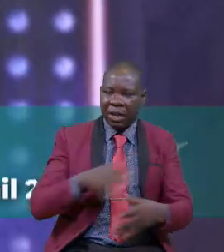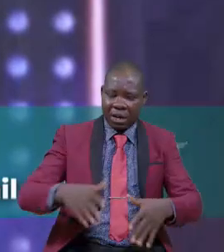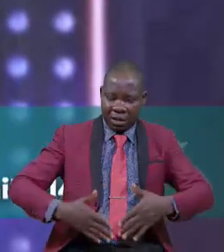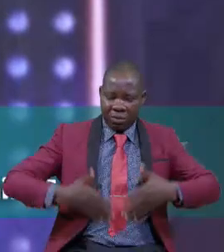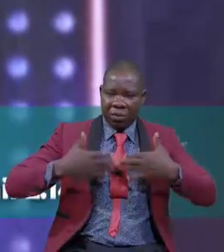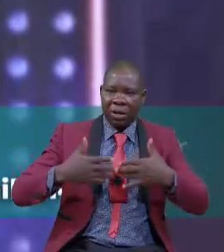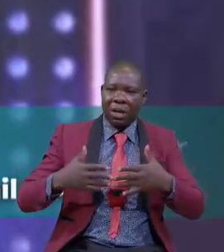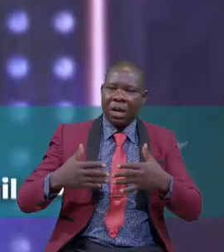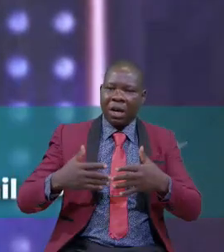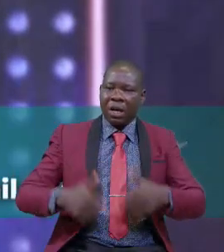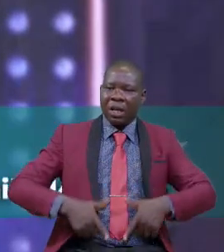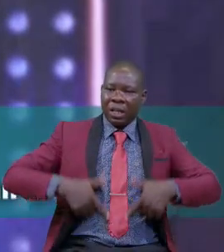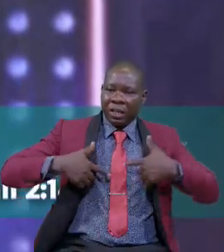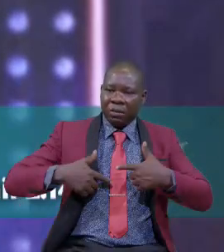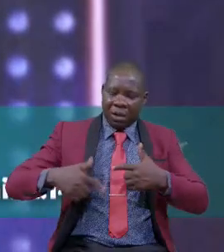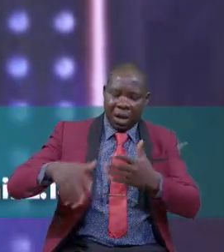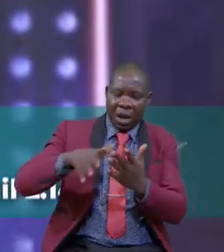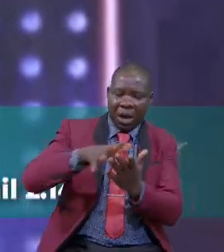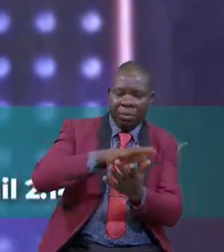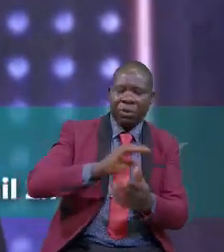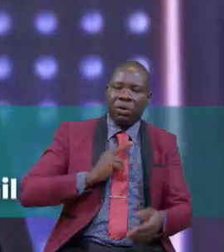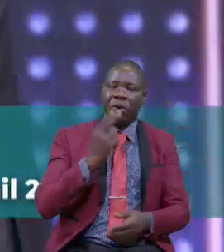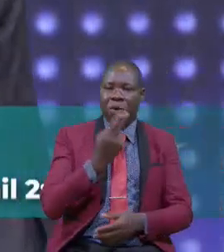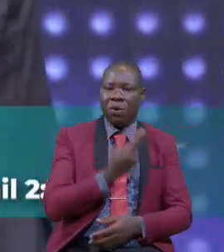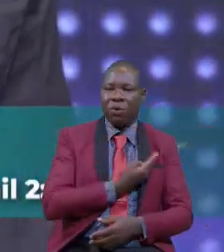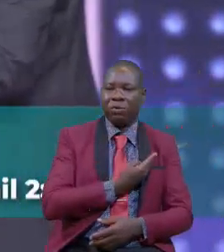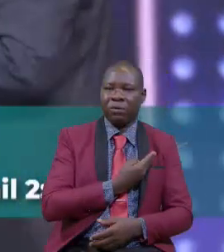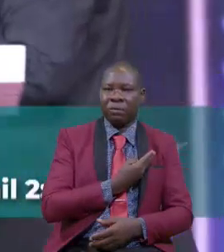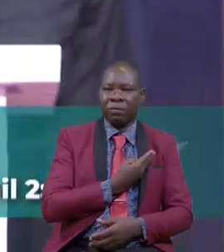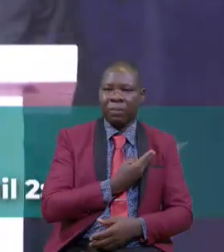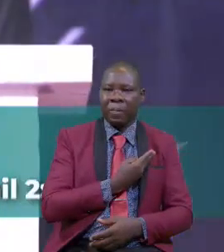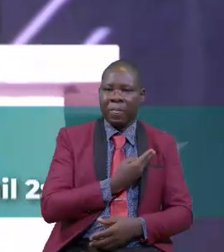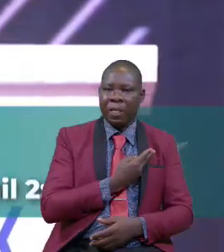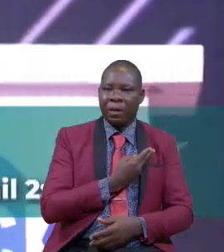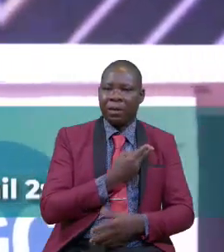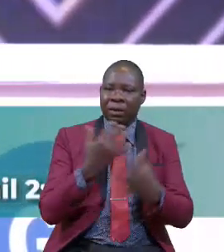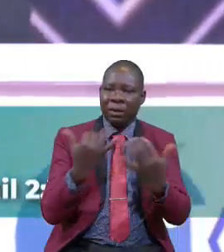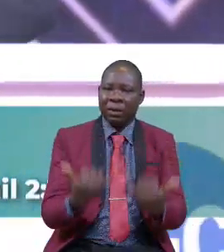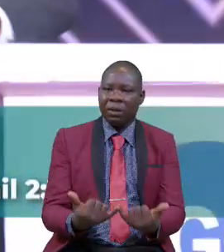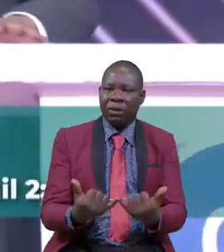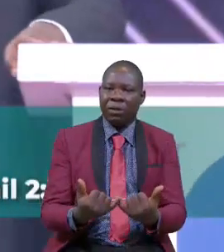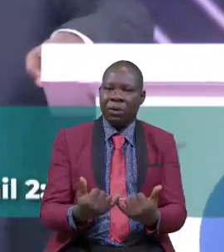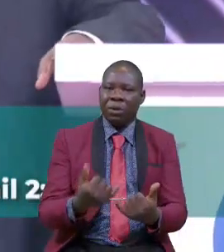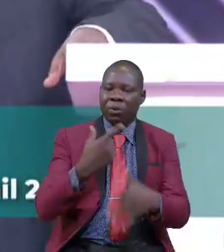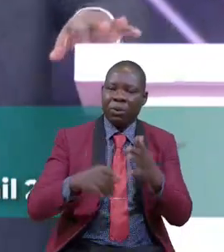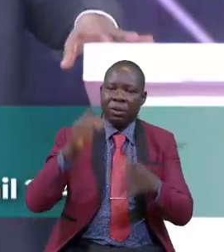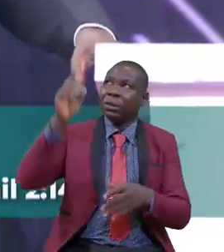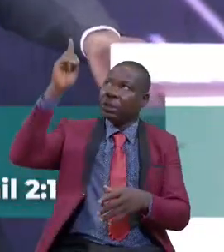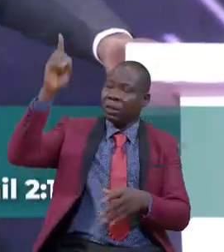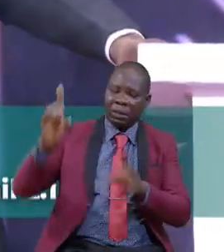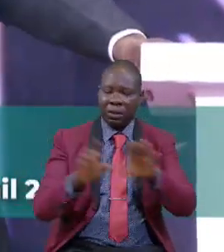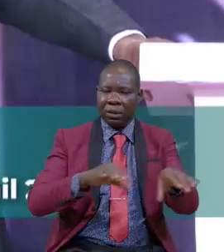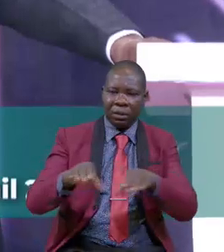And dwelt among us. Now, what he does for the individual, and he dwells